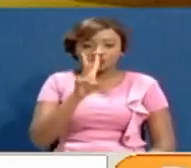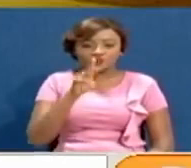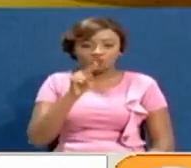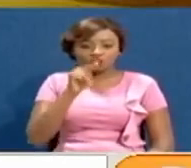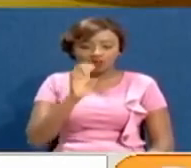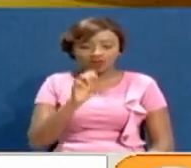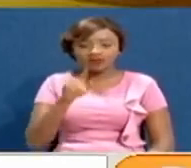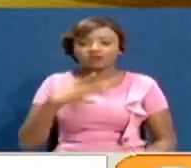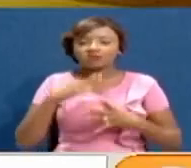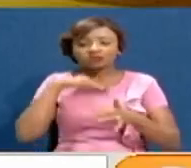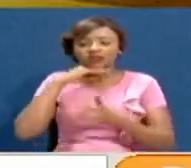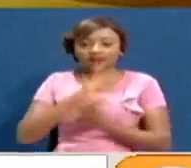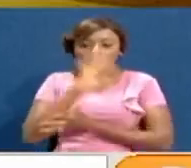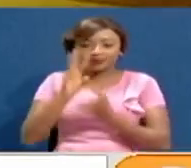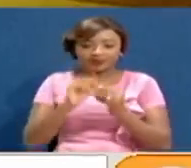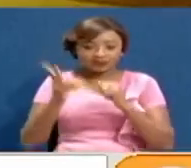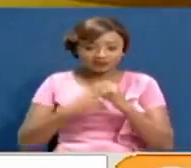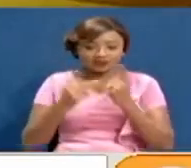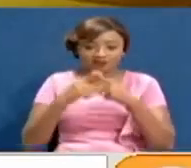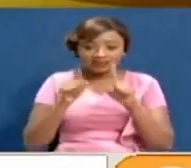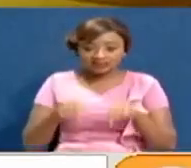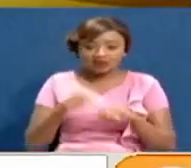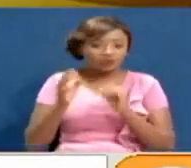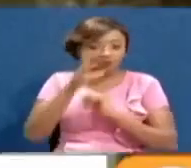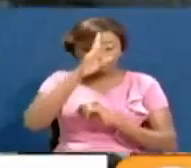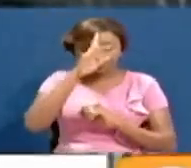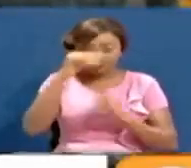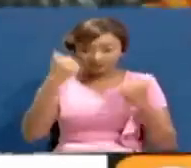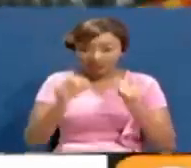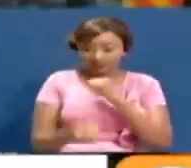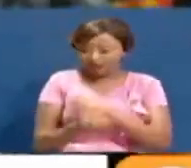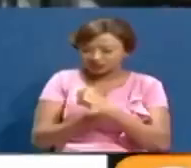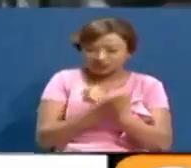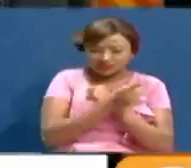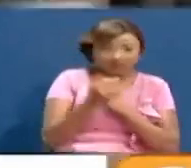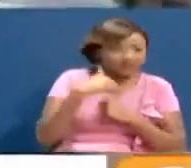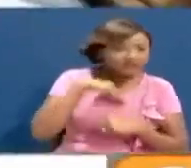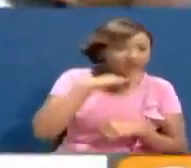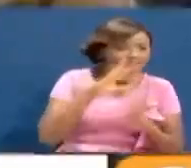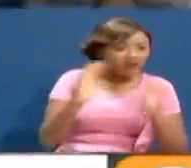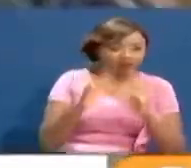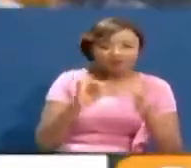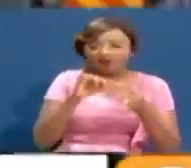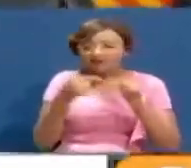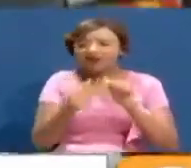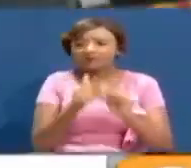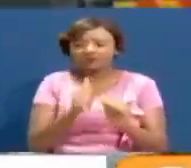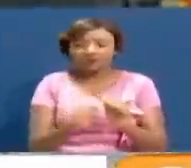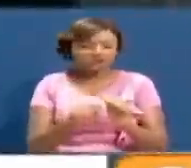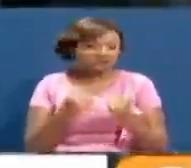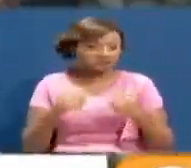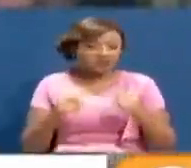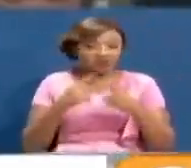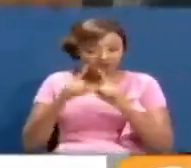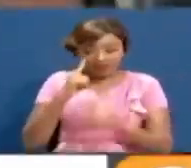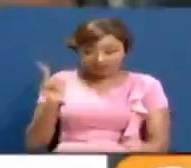has risen to 7. Police have, however, still not explained the cause of the deaths or the nature of the injuries. Graphic videos and